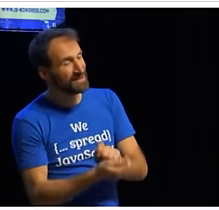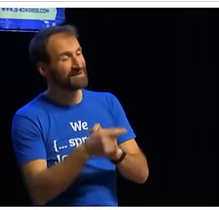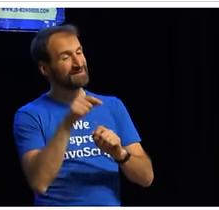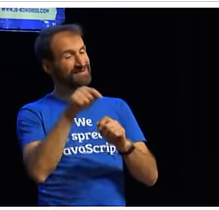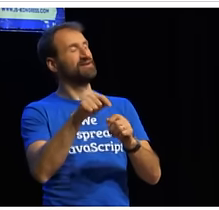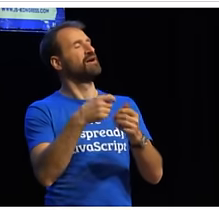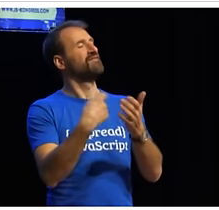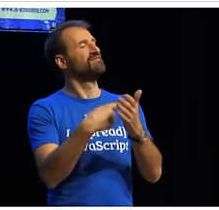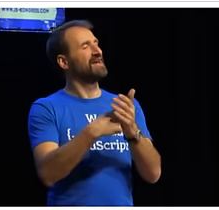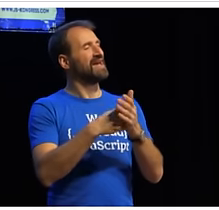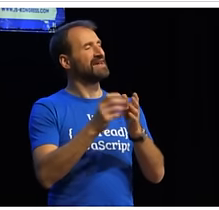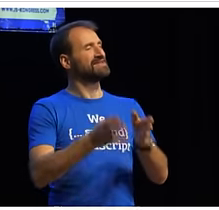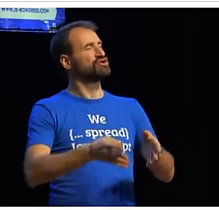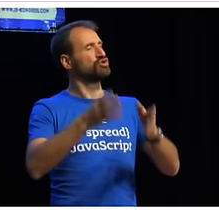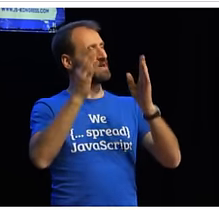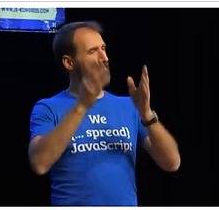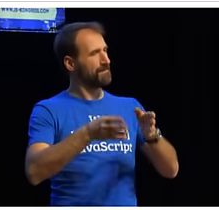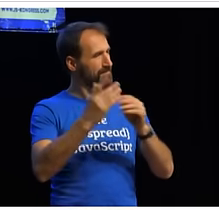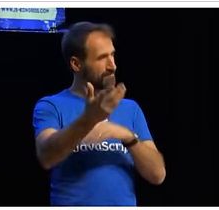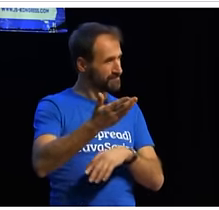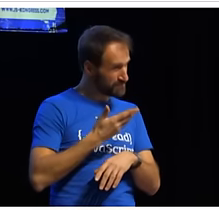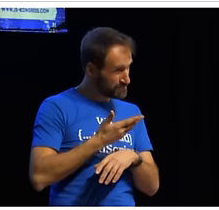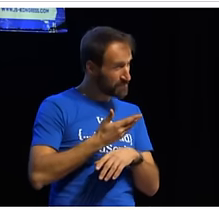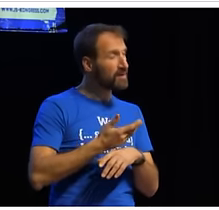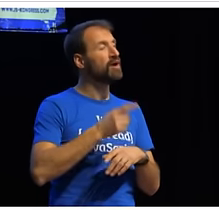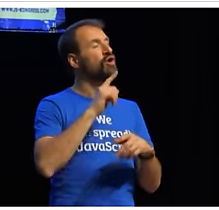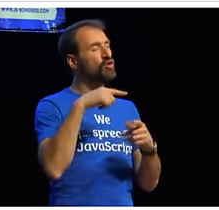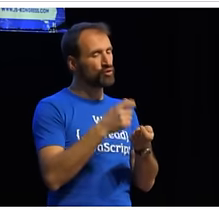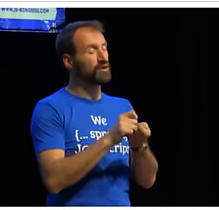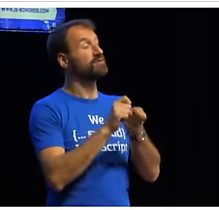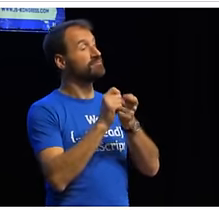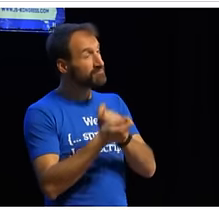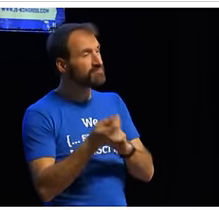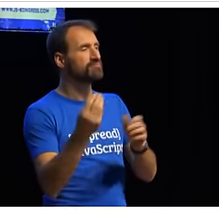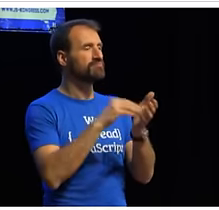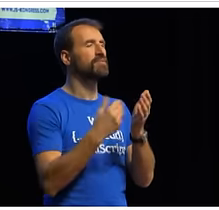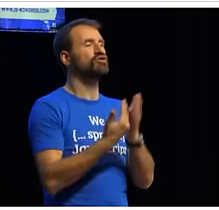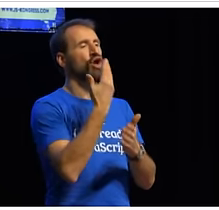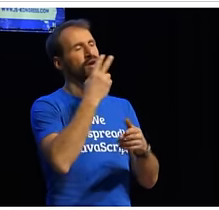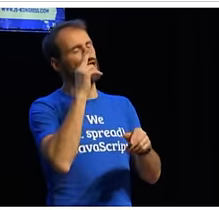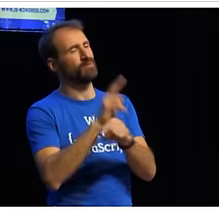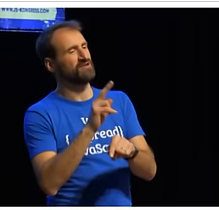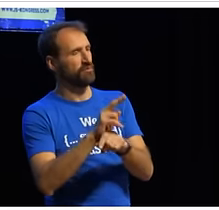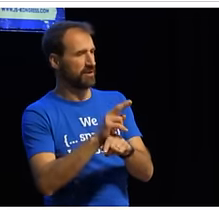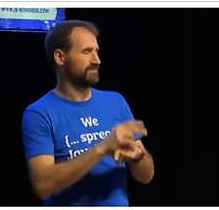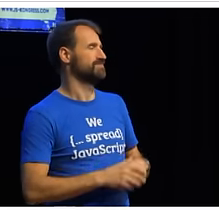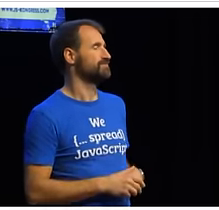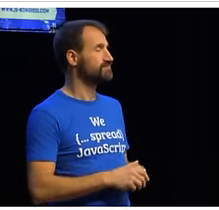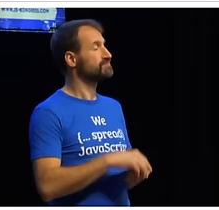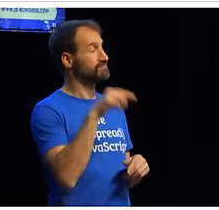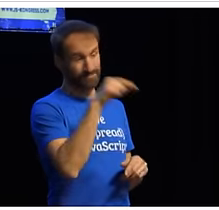values and return a new observable. So in this example, I use the map